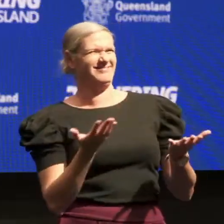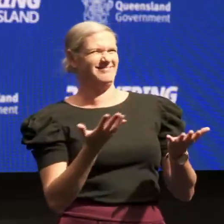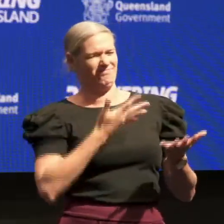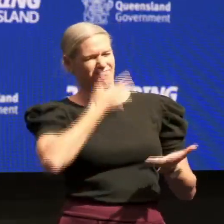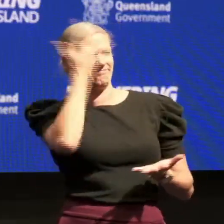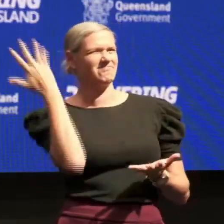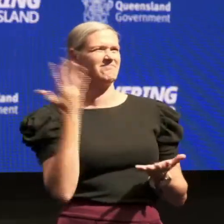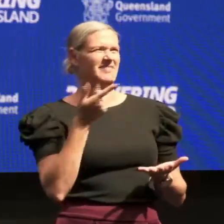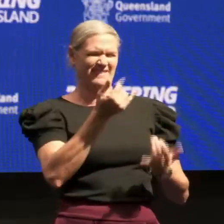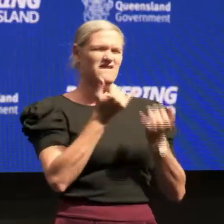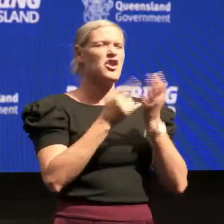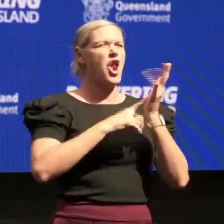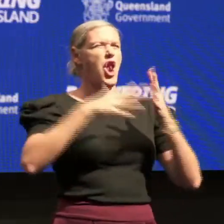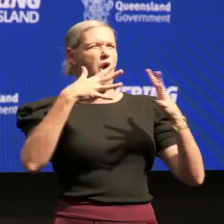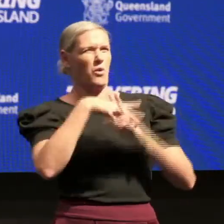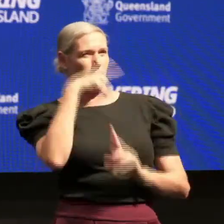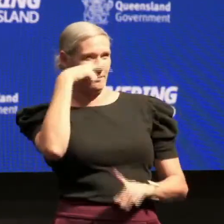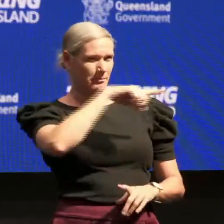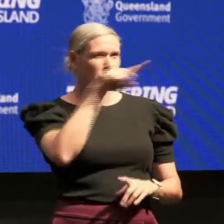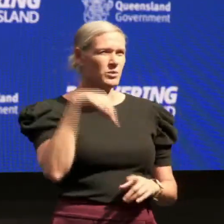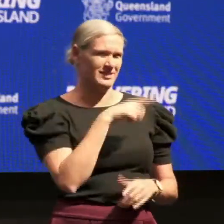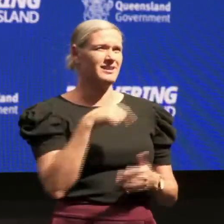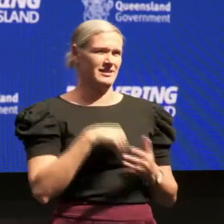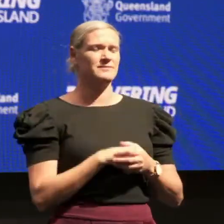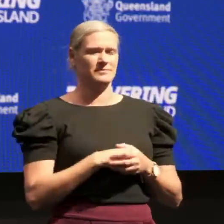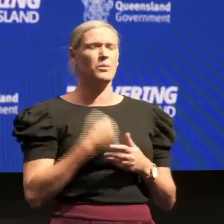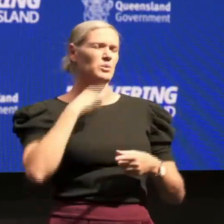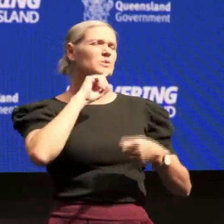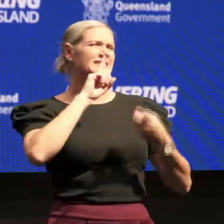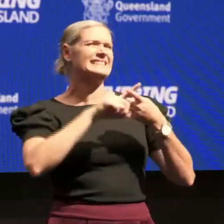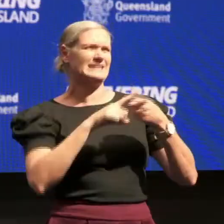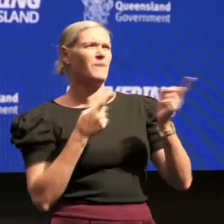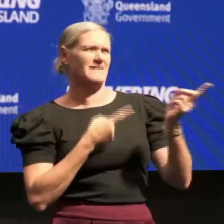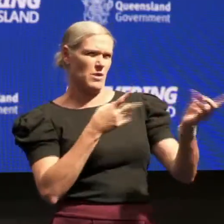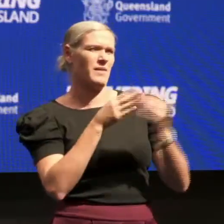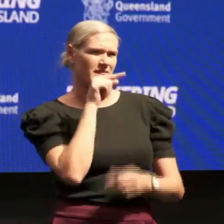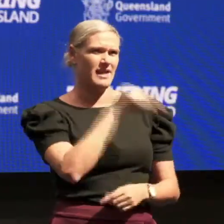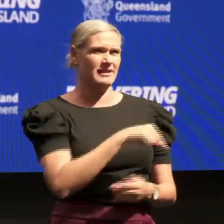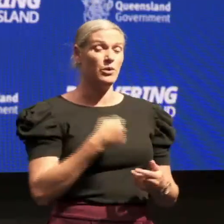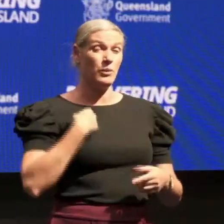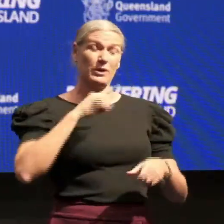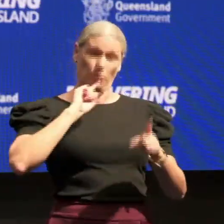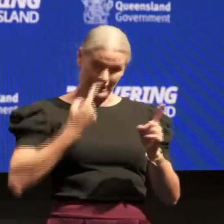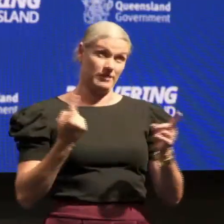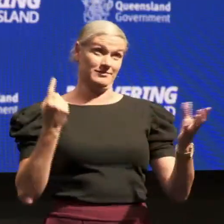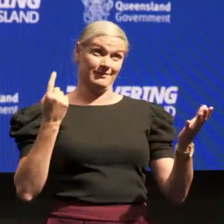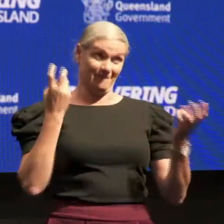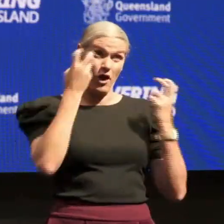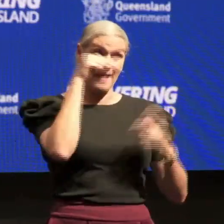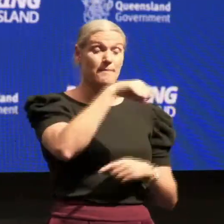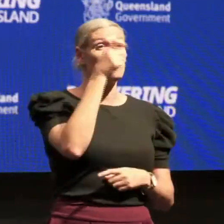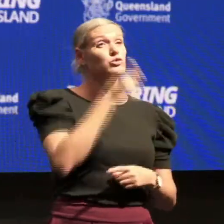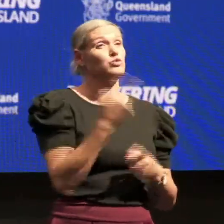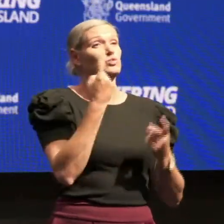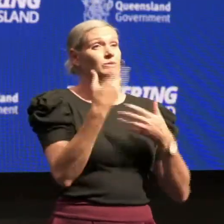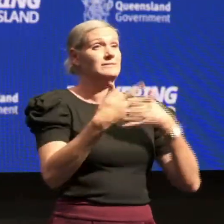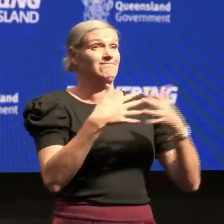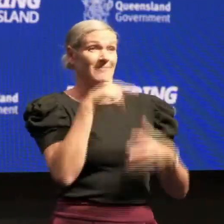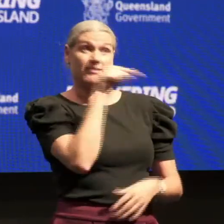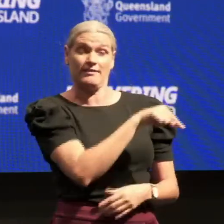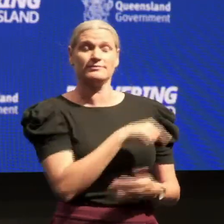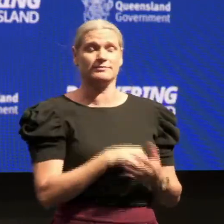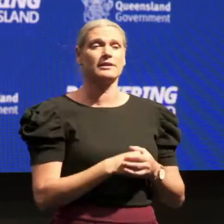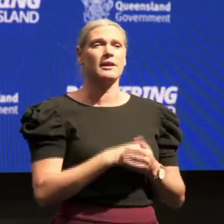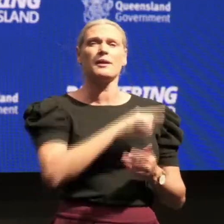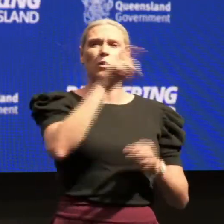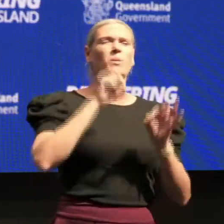and I can assure you we are going to be chasing that person involved, and we'll be chasing them hard. And and I think most